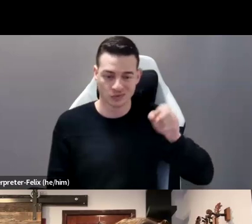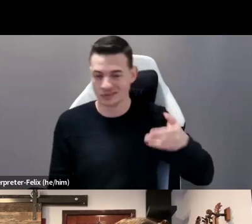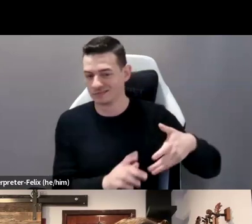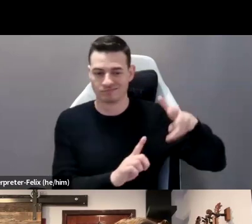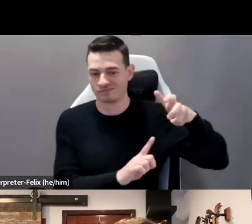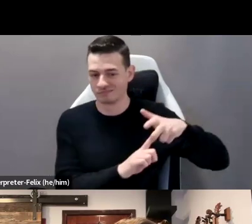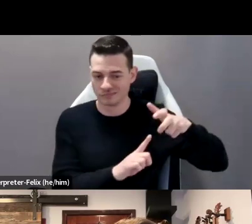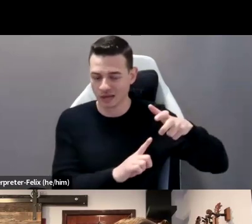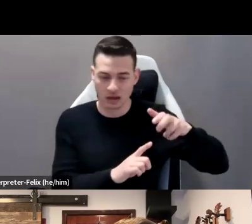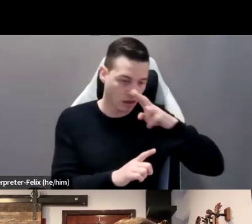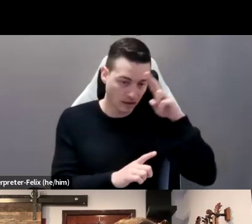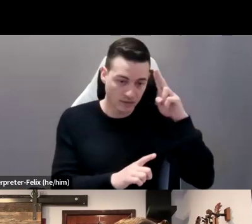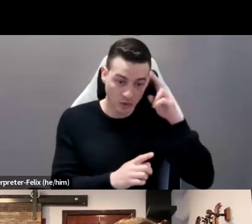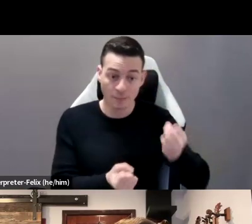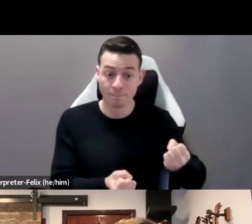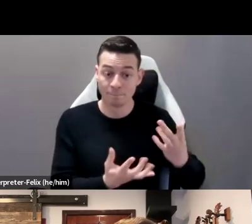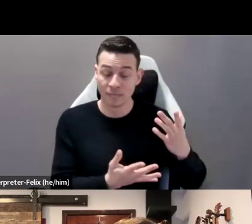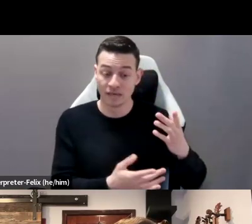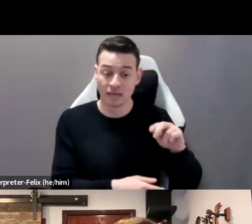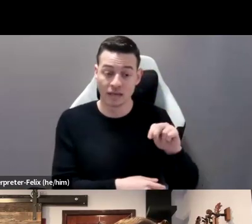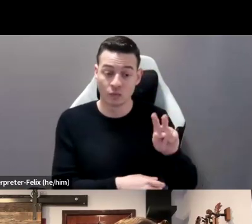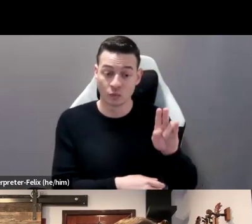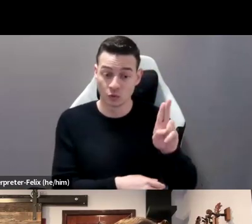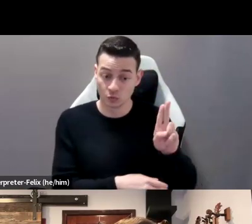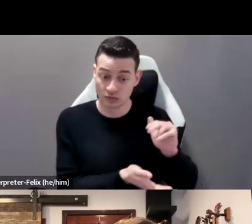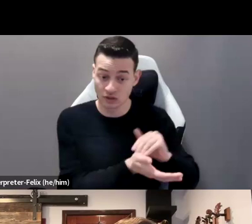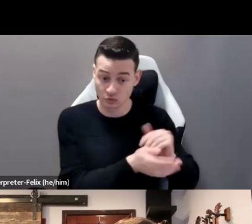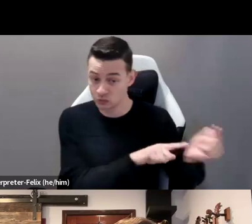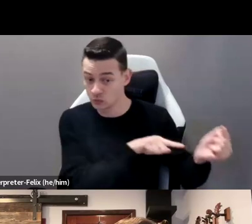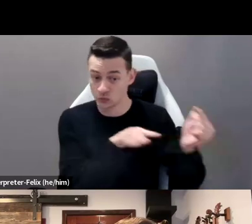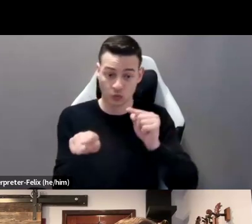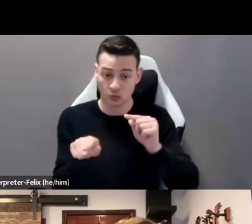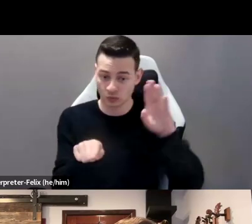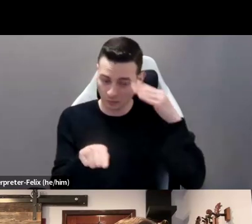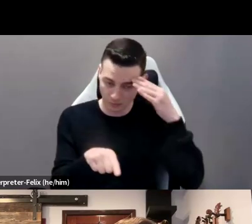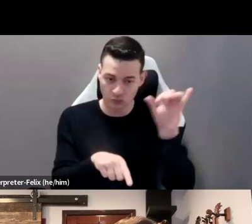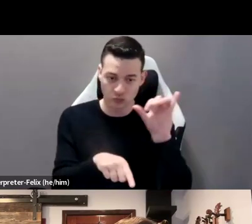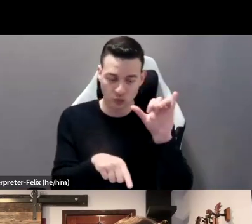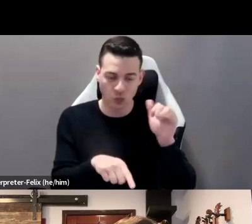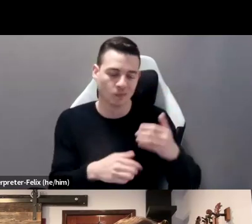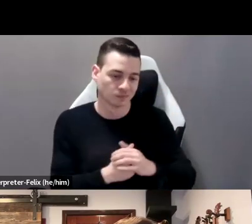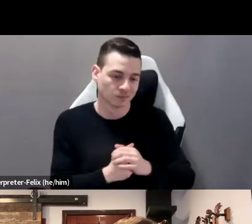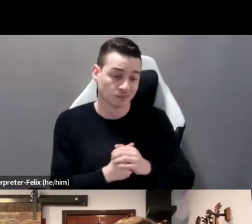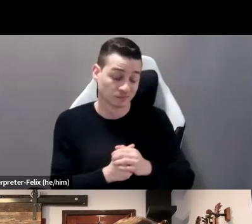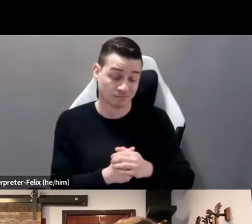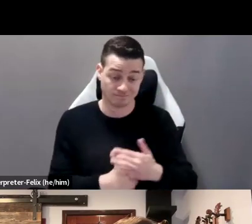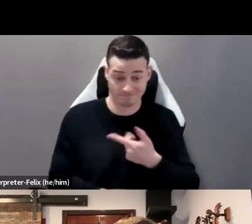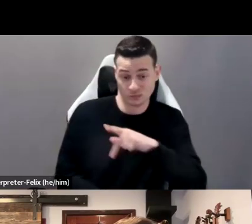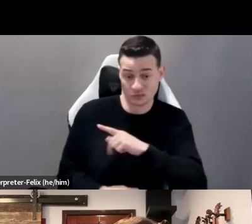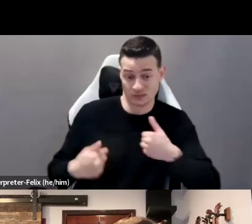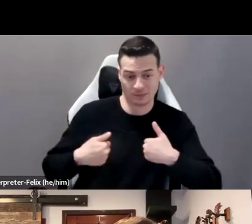from NYU, we either cover both hospital or we work very closely. Personally, I don't work at